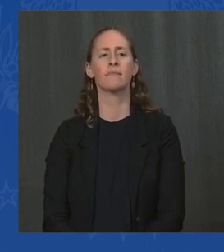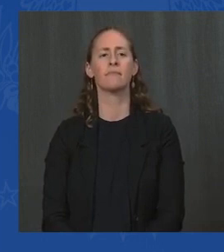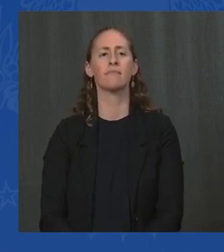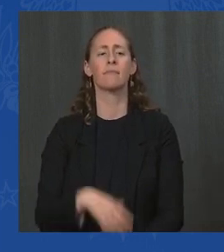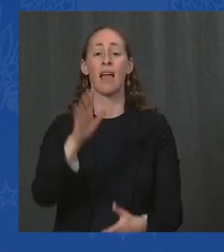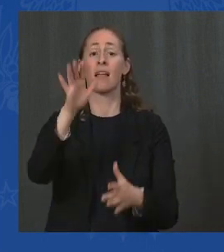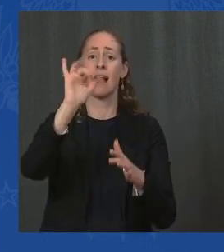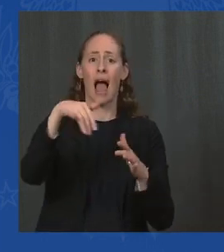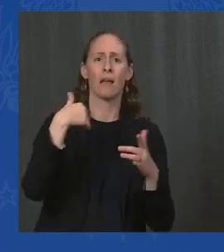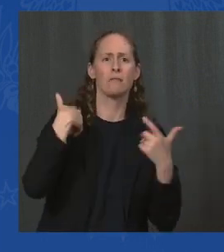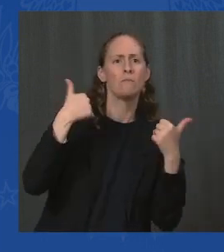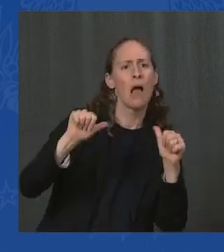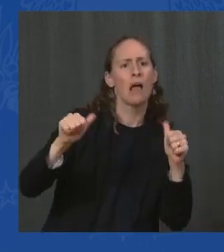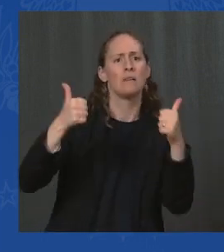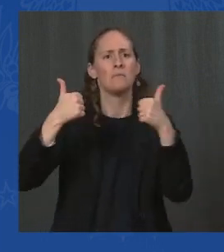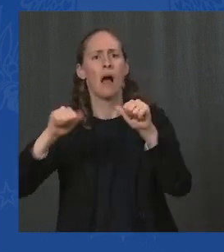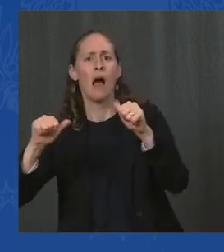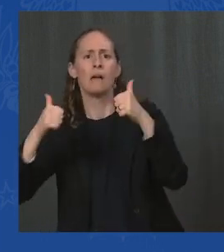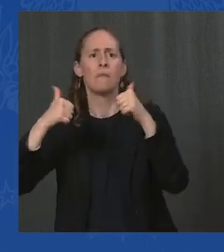effective and safer at home.